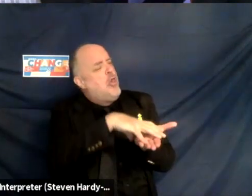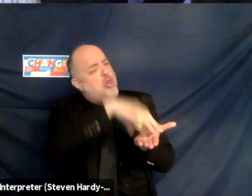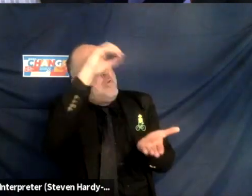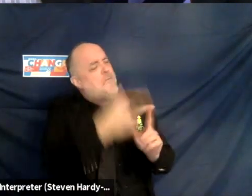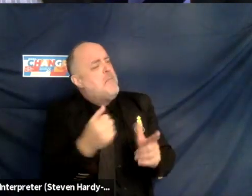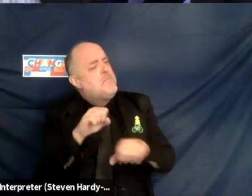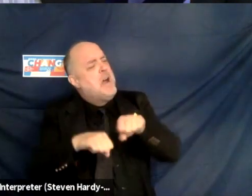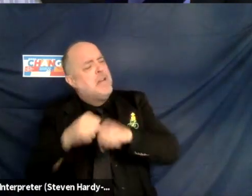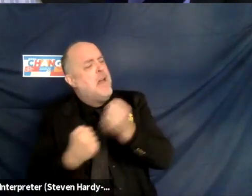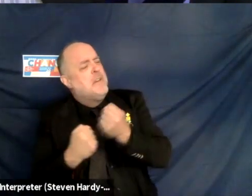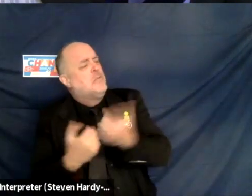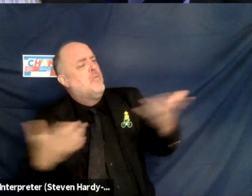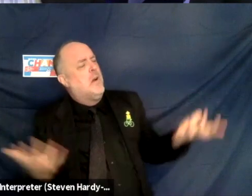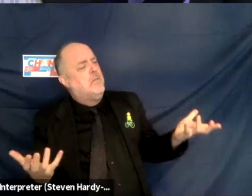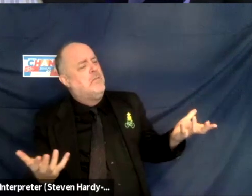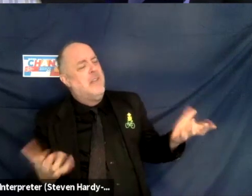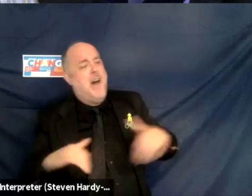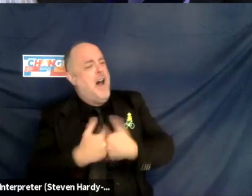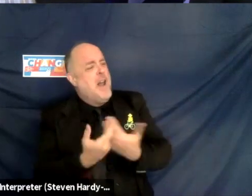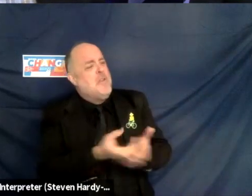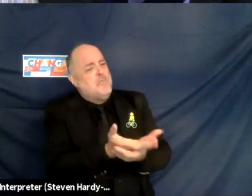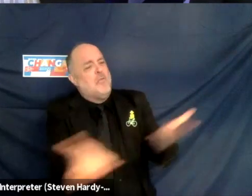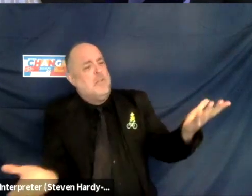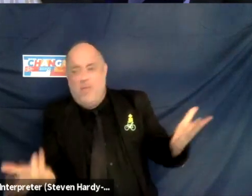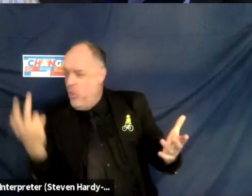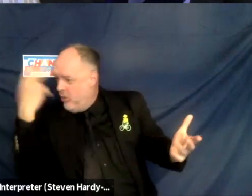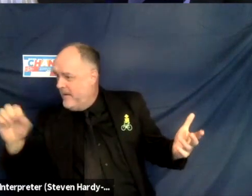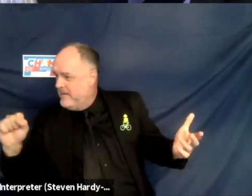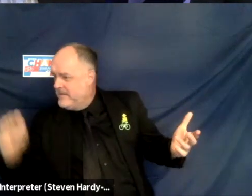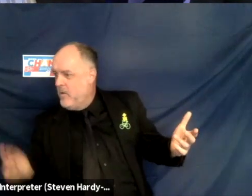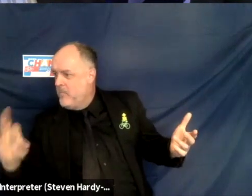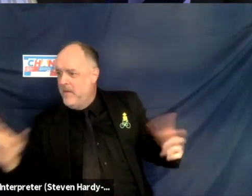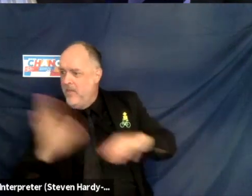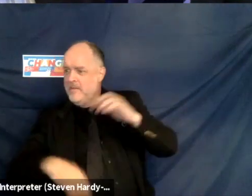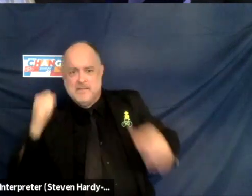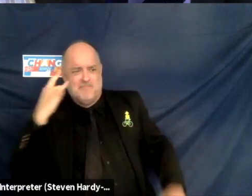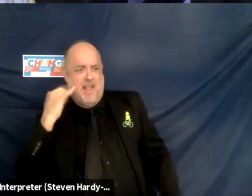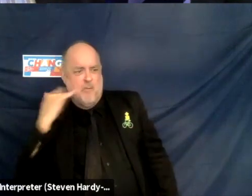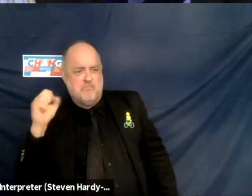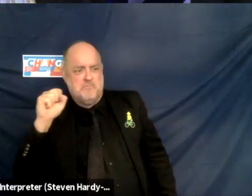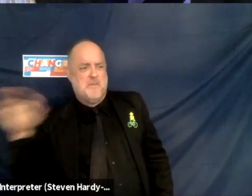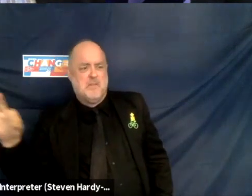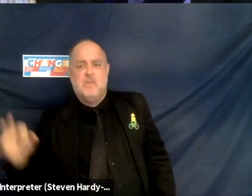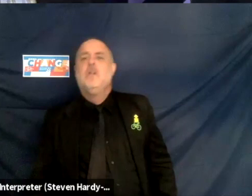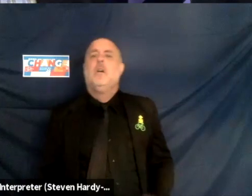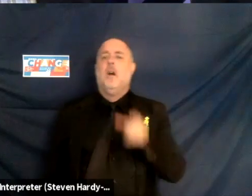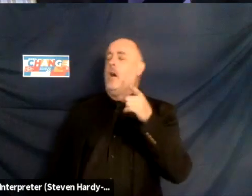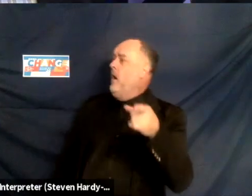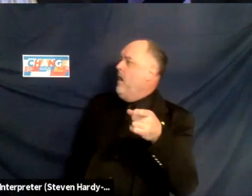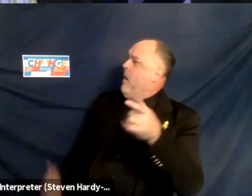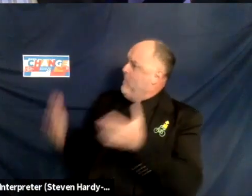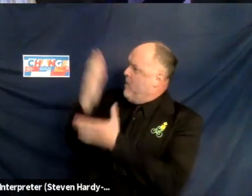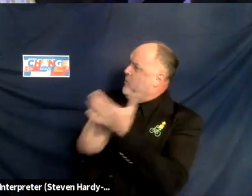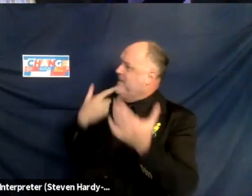how to bring better biking to places that look more like South Bend than San Francisco, let's say? Yeah, I mean, part of what we set out to